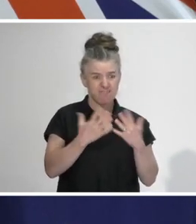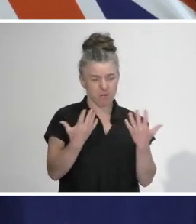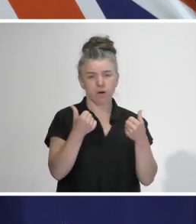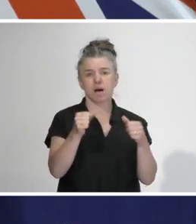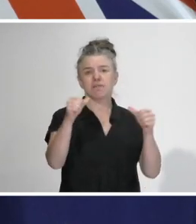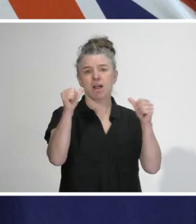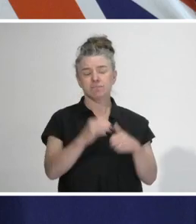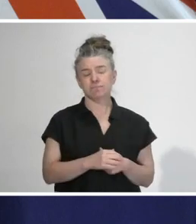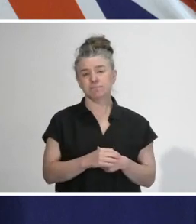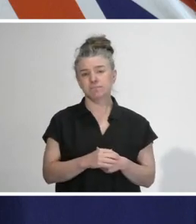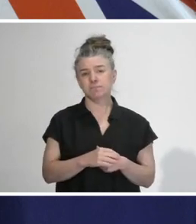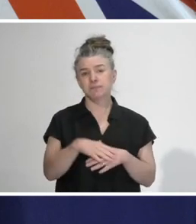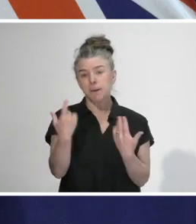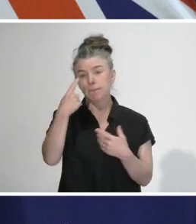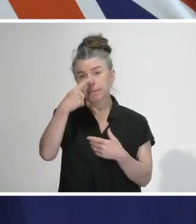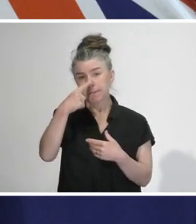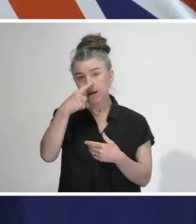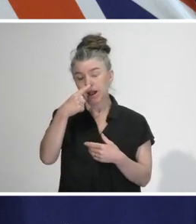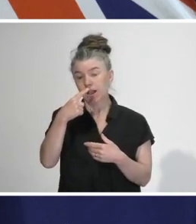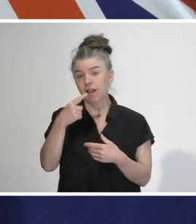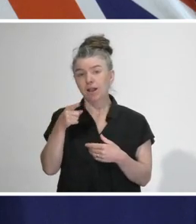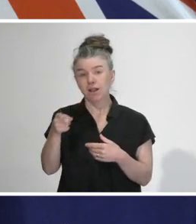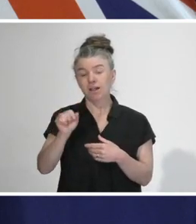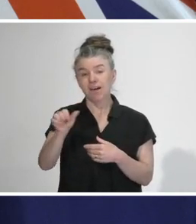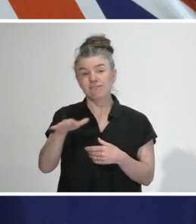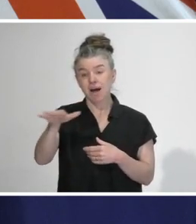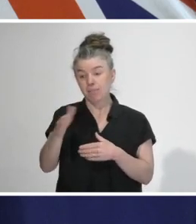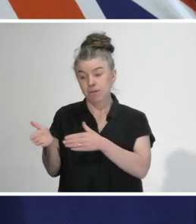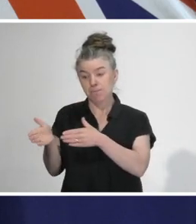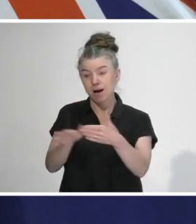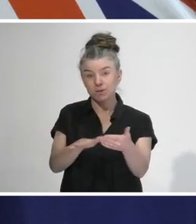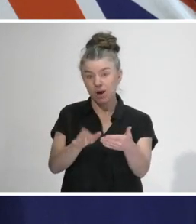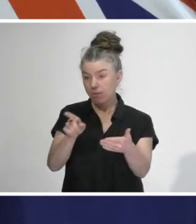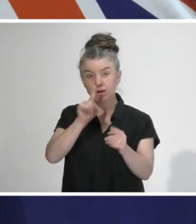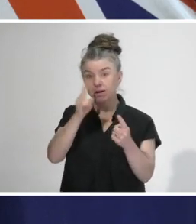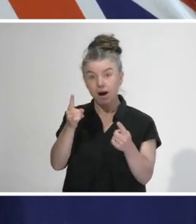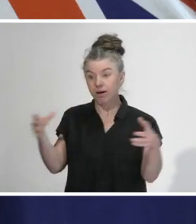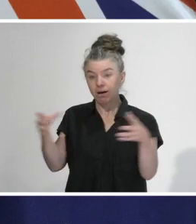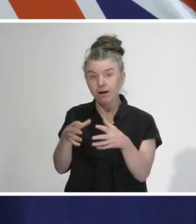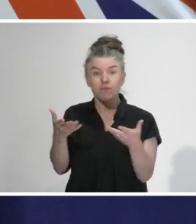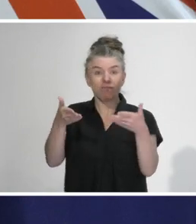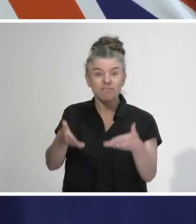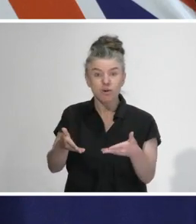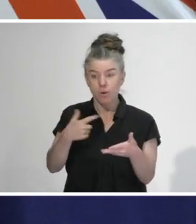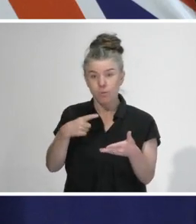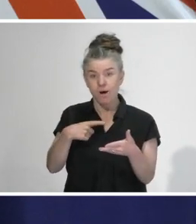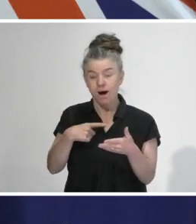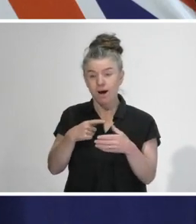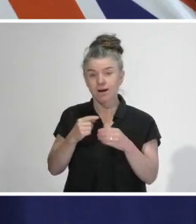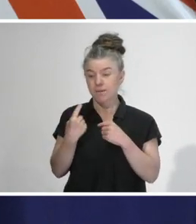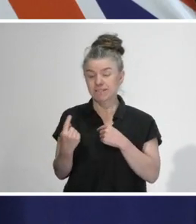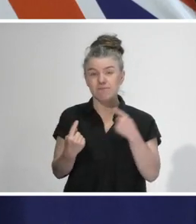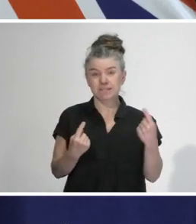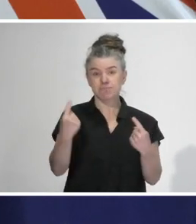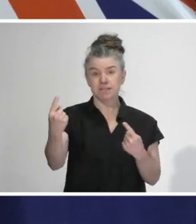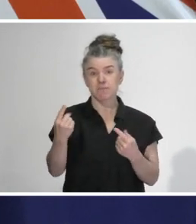those who have lost loved ones that couldn't come together to grieve for them. I've read stories of brand new parents whose most joyful